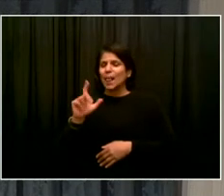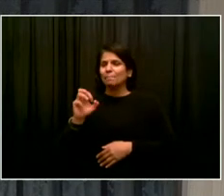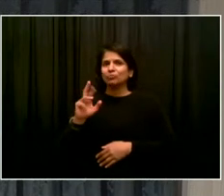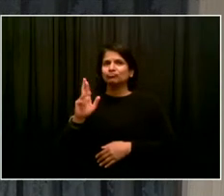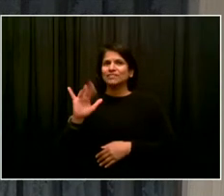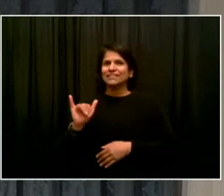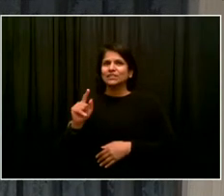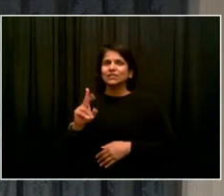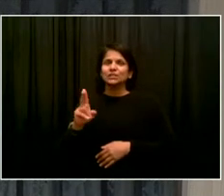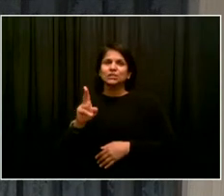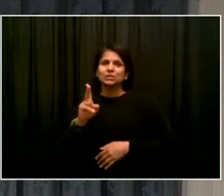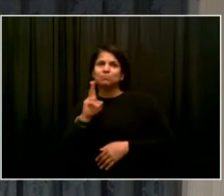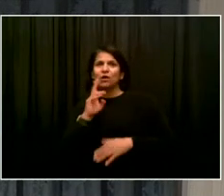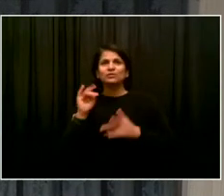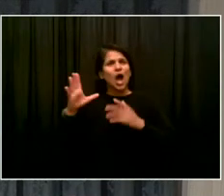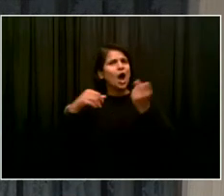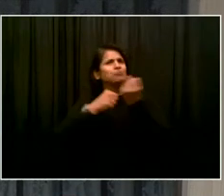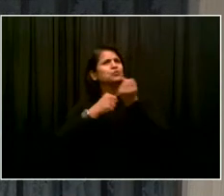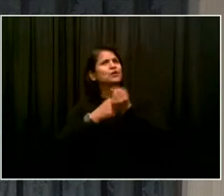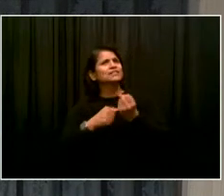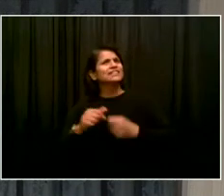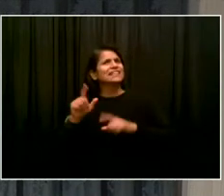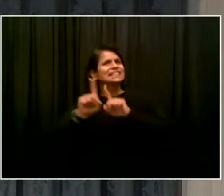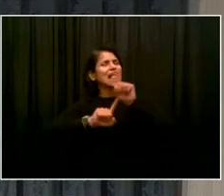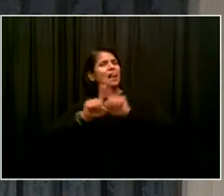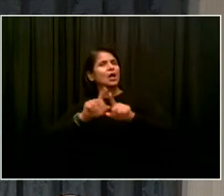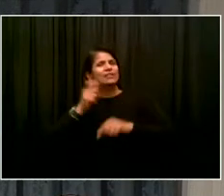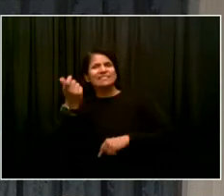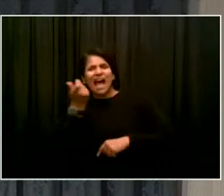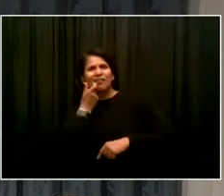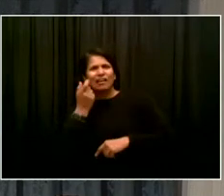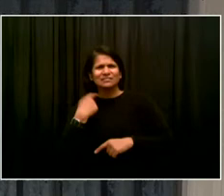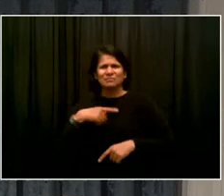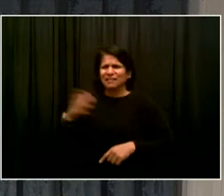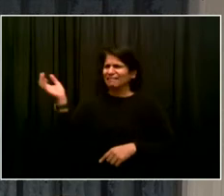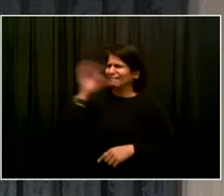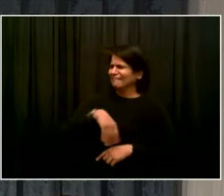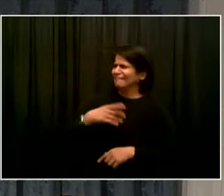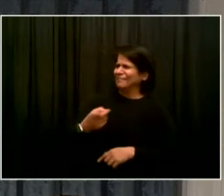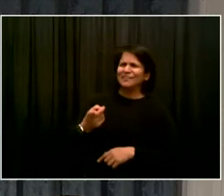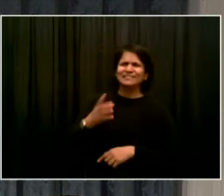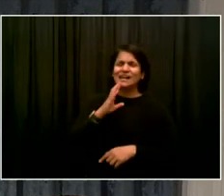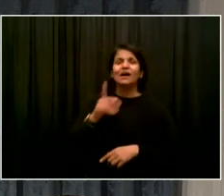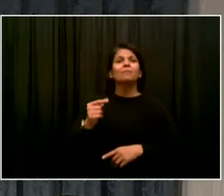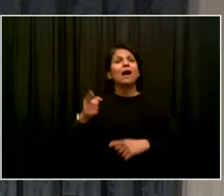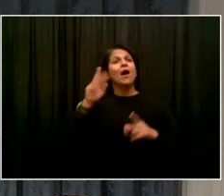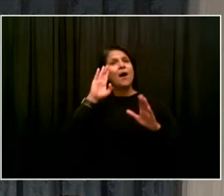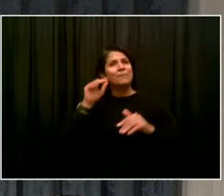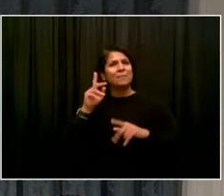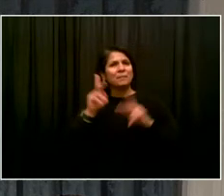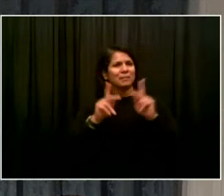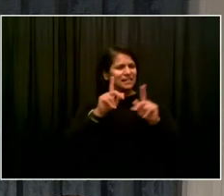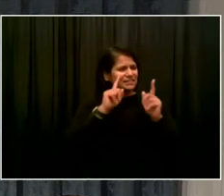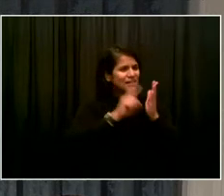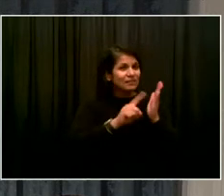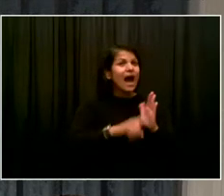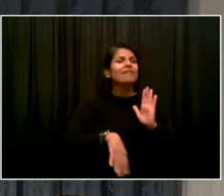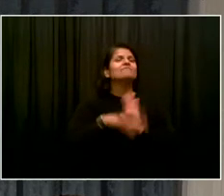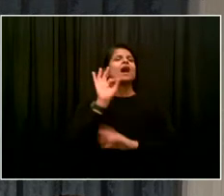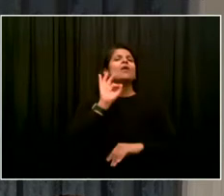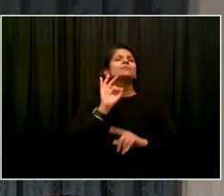moments. Thank you so much. So I hope now the audience will go out and look up that segment. And I remember you were